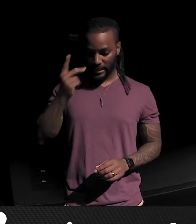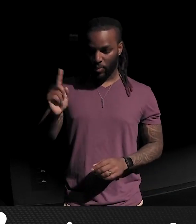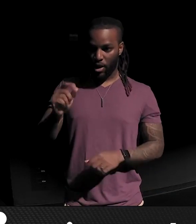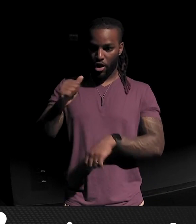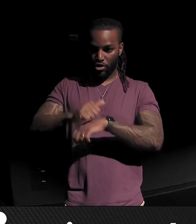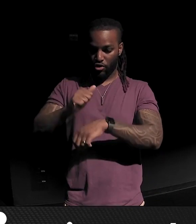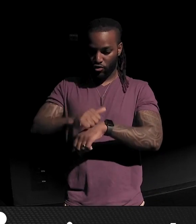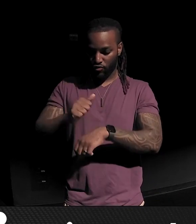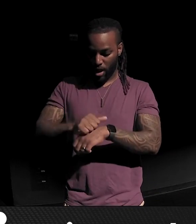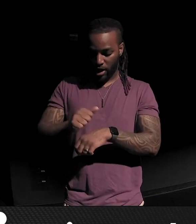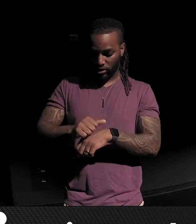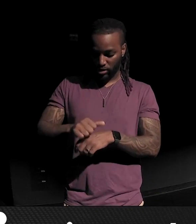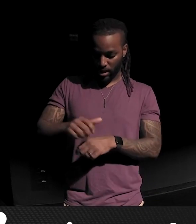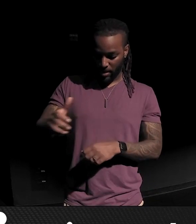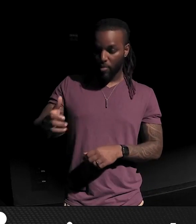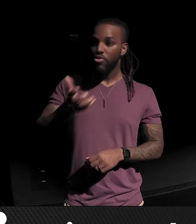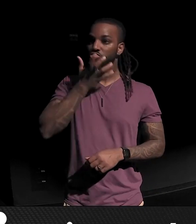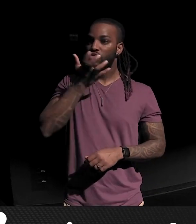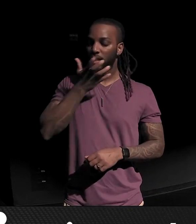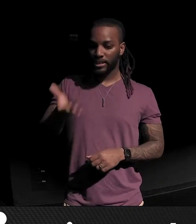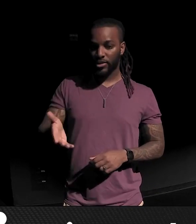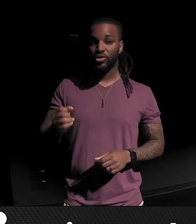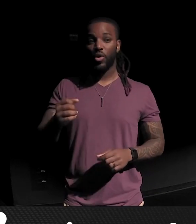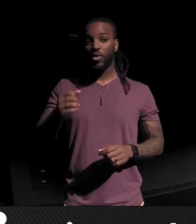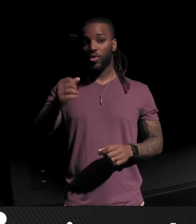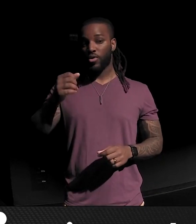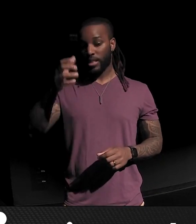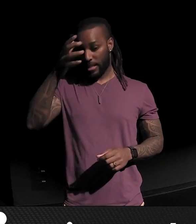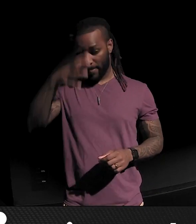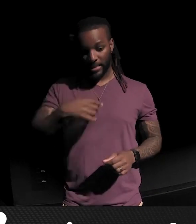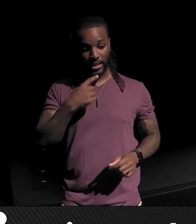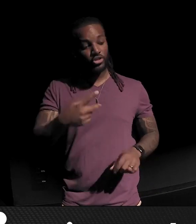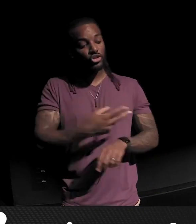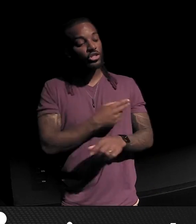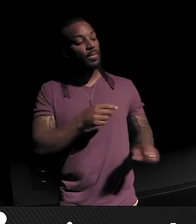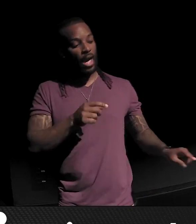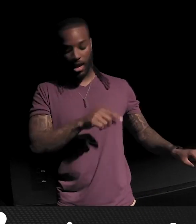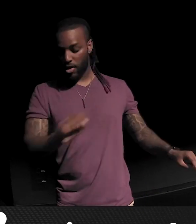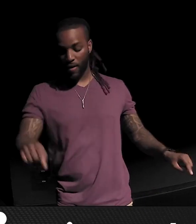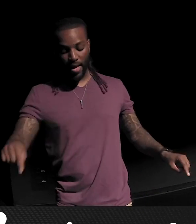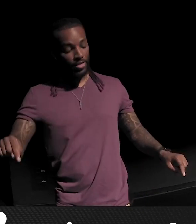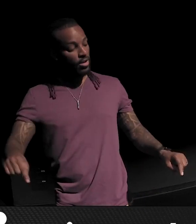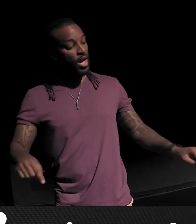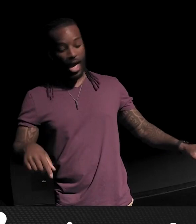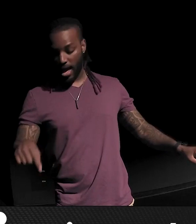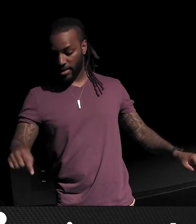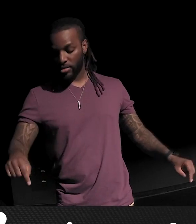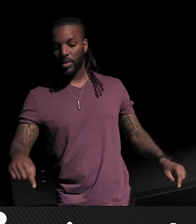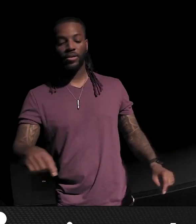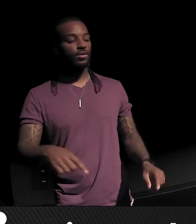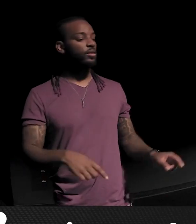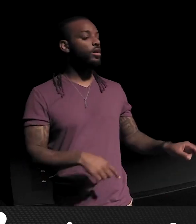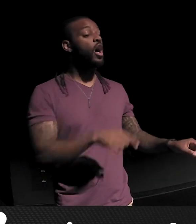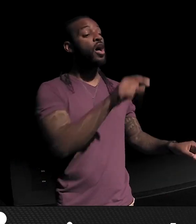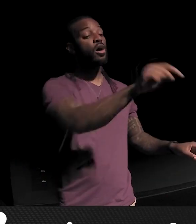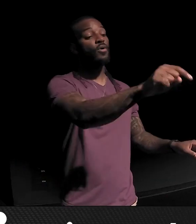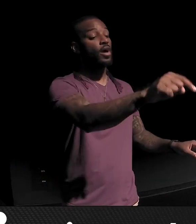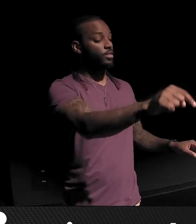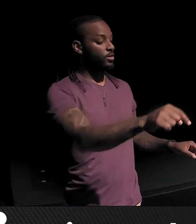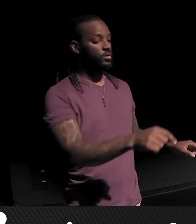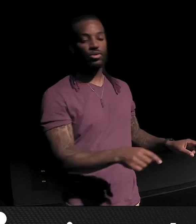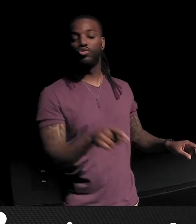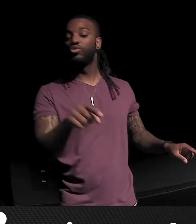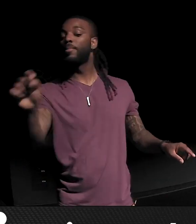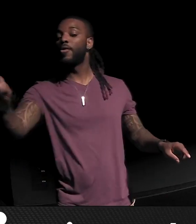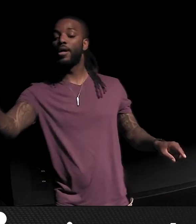coming up, where the grass is, and he's telling the sheep, hey, there's some. Hey, right there. Hey, there's a bite. Hey, you can get a bite right there. Hey, you can get a bite